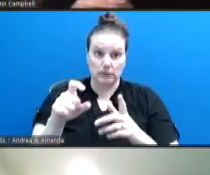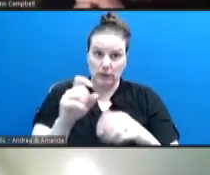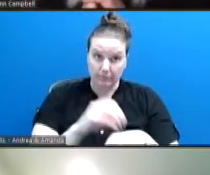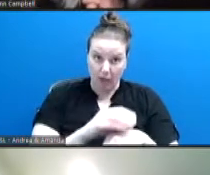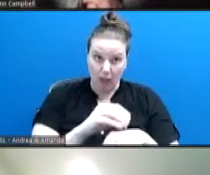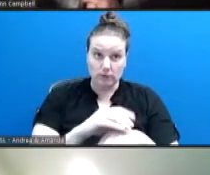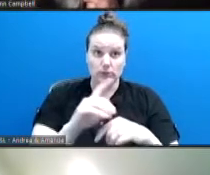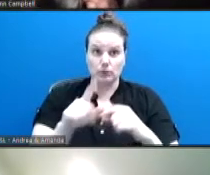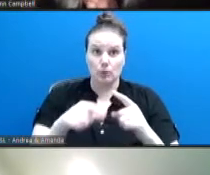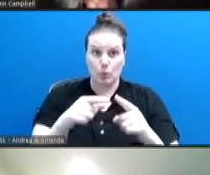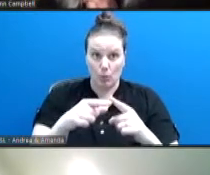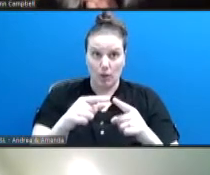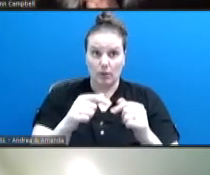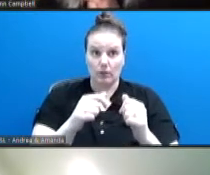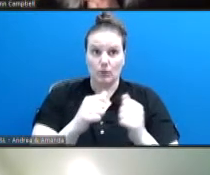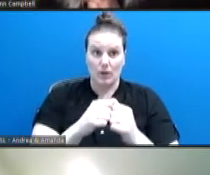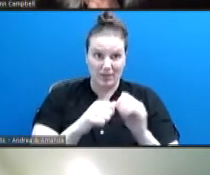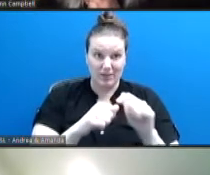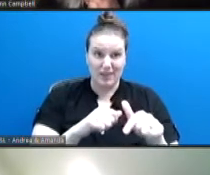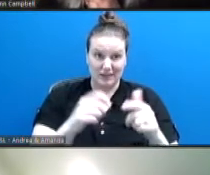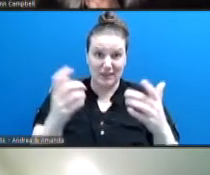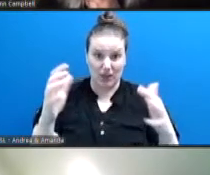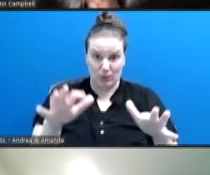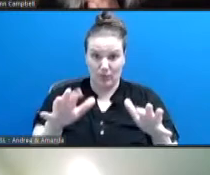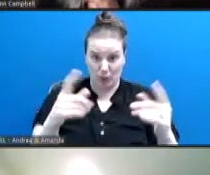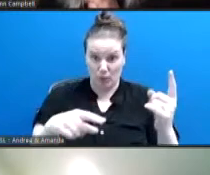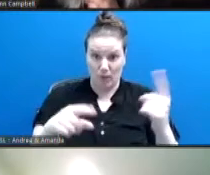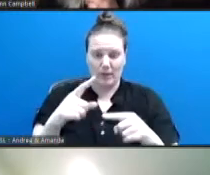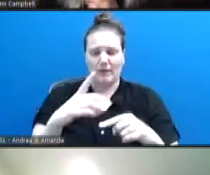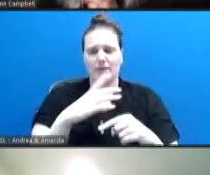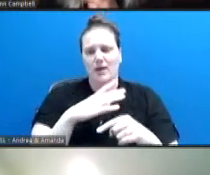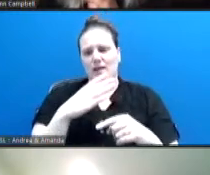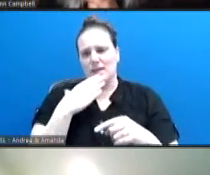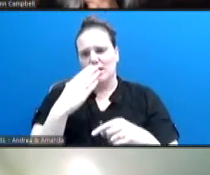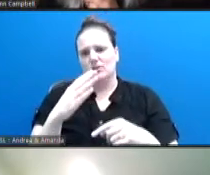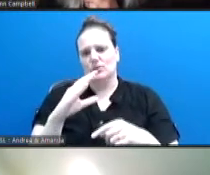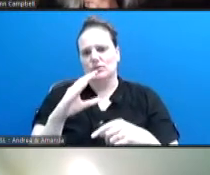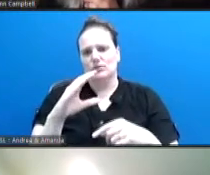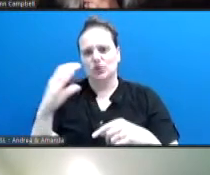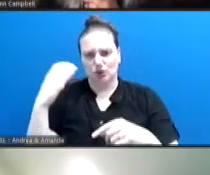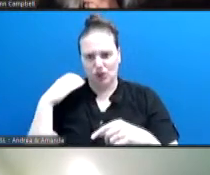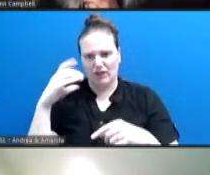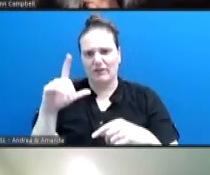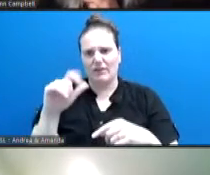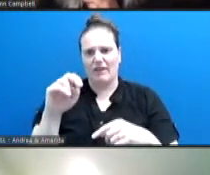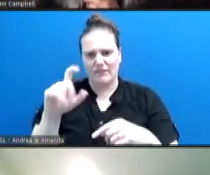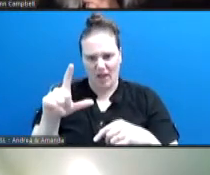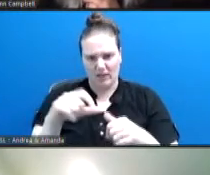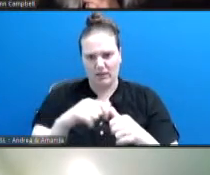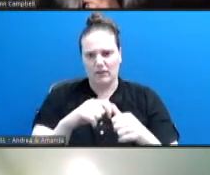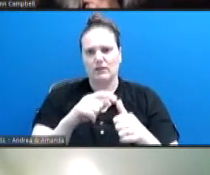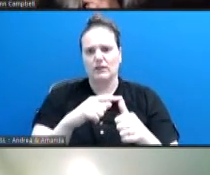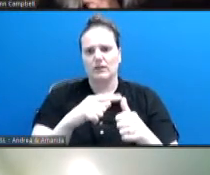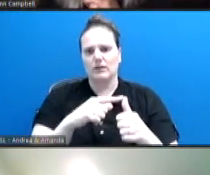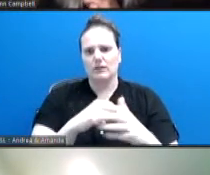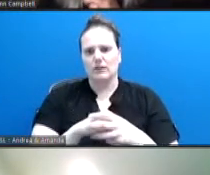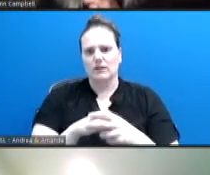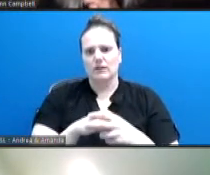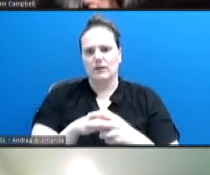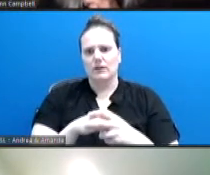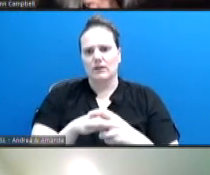to this this settlement agreement. And so thank you, Chief Lavelle, for being here. Just note that the